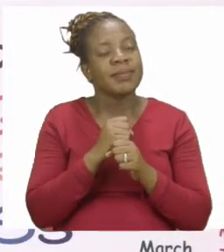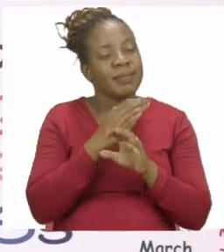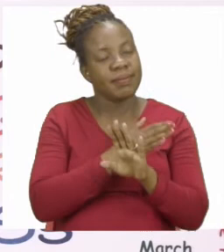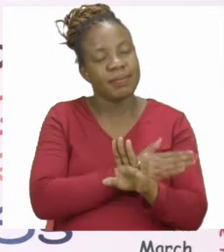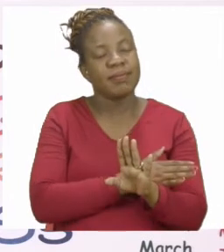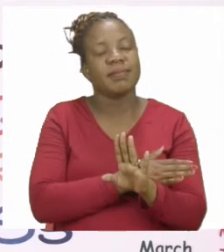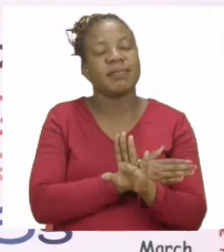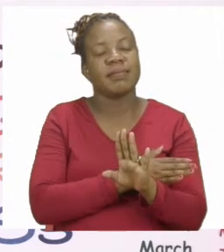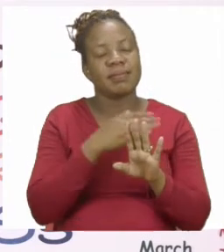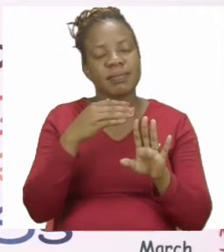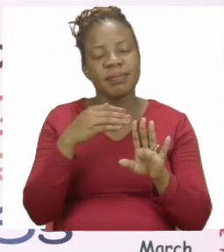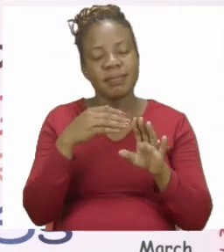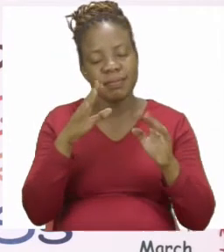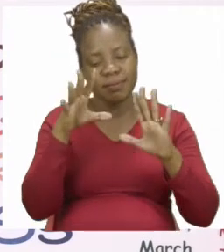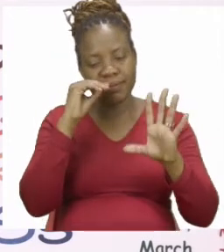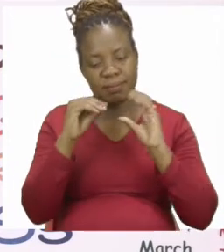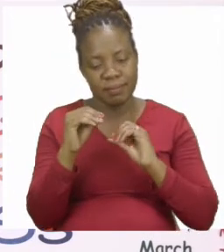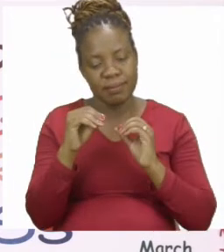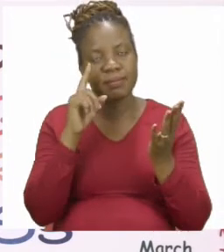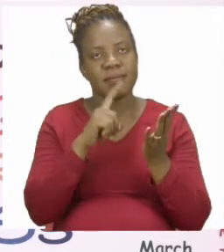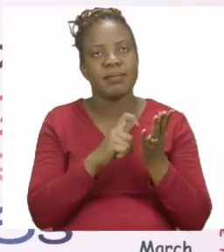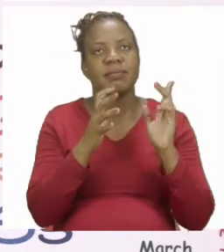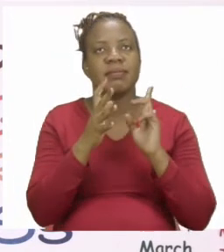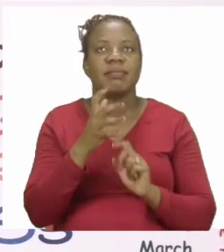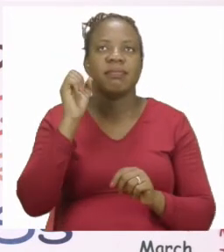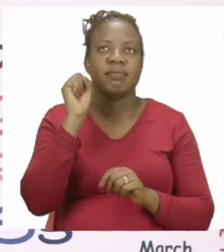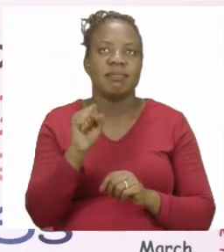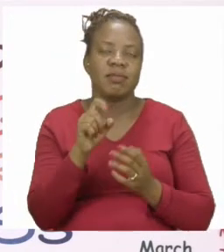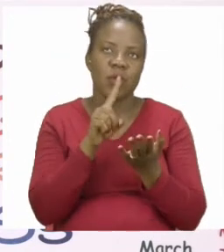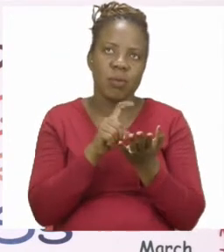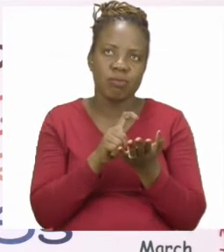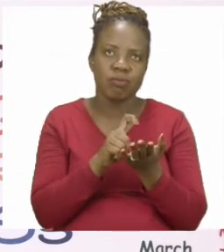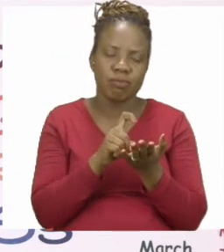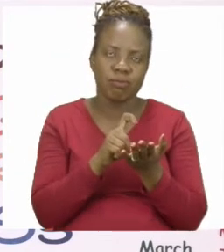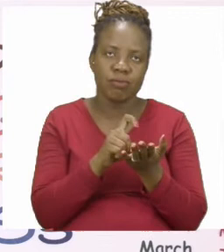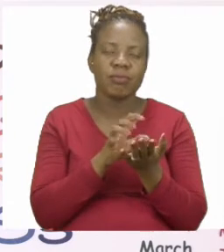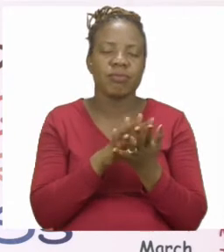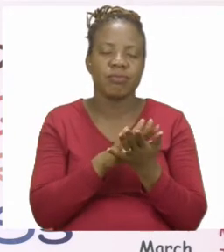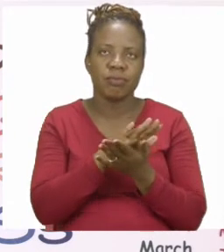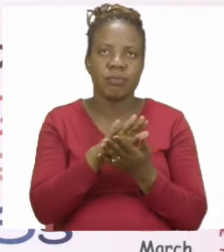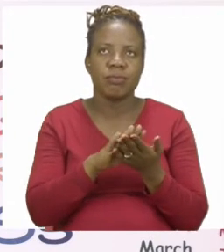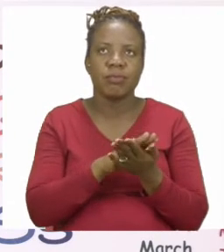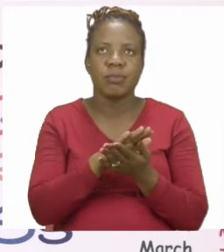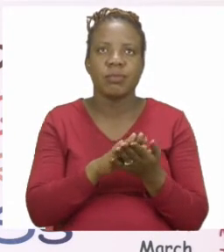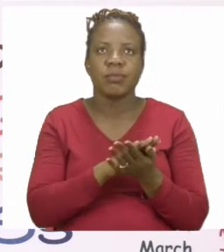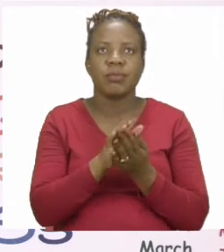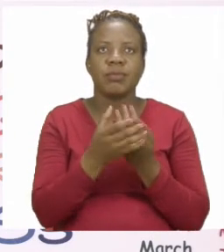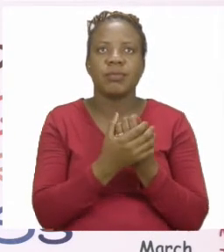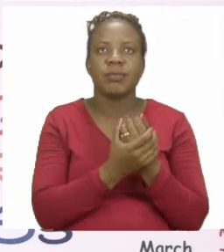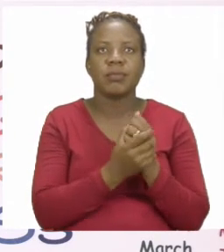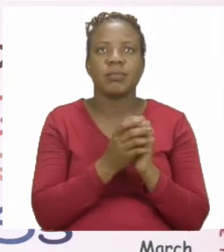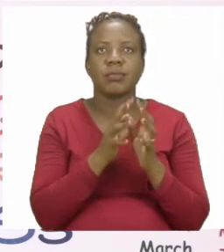to sanitize. So make sure you put enough sanitizer on your hands, rub it